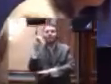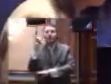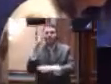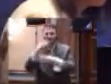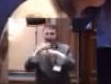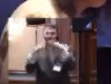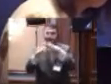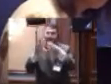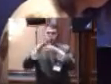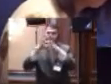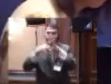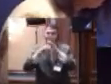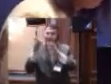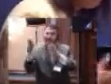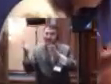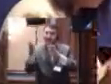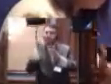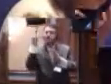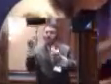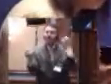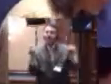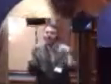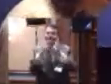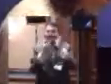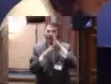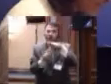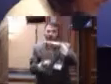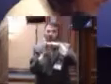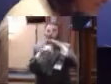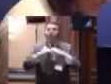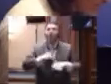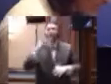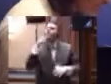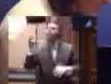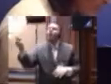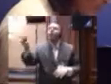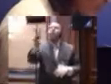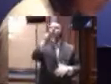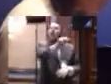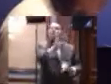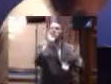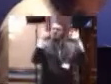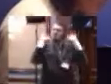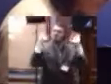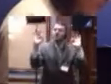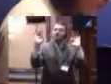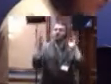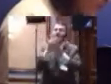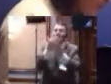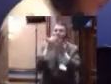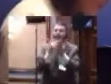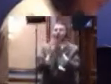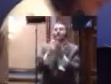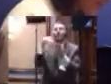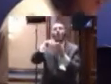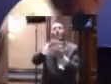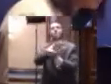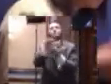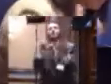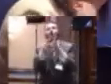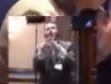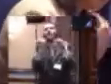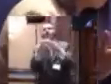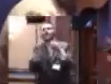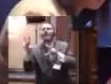the Constitutional Committee. And it's an issue that you need to take into account in going forward.